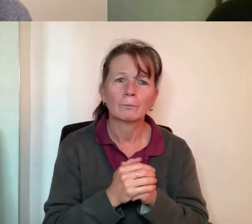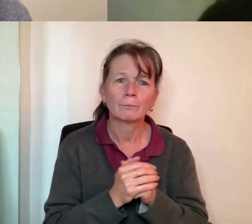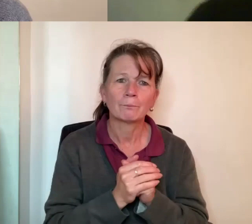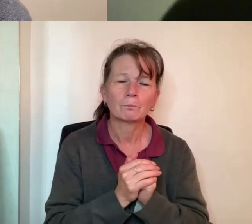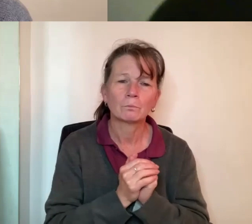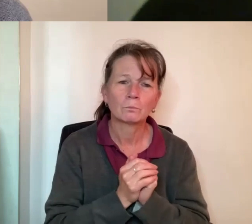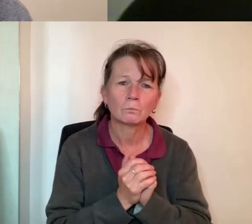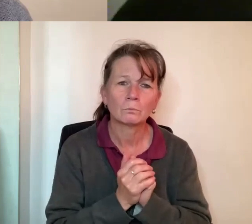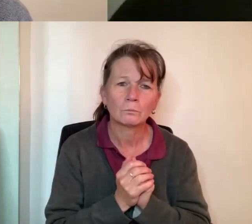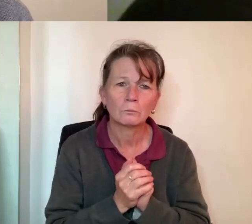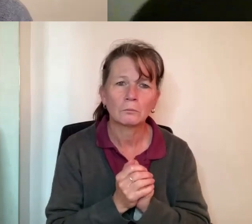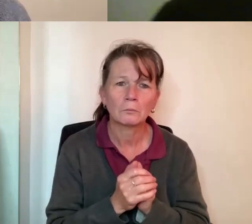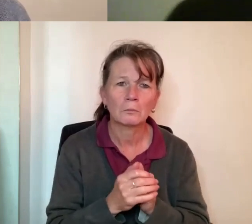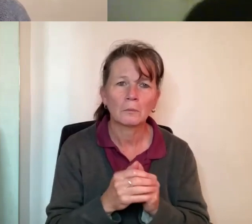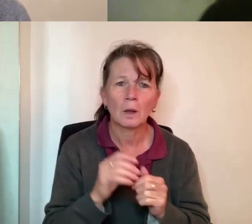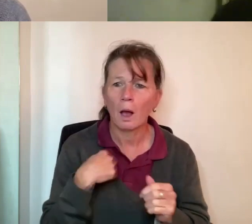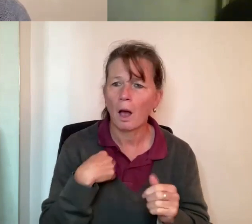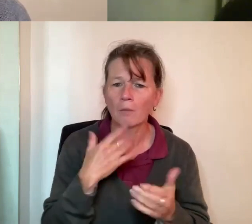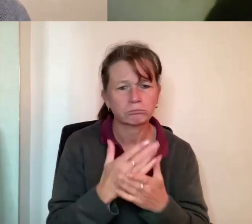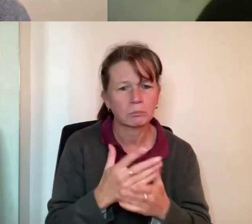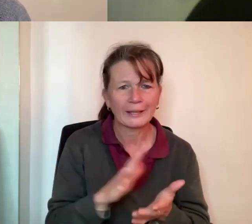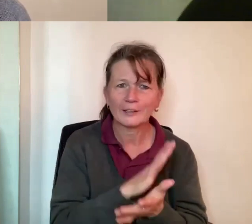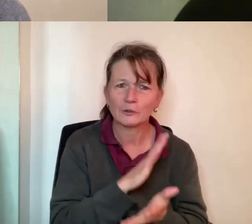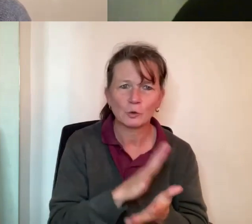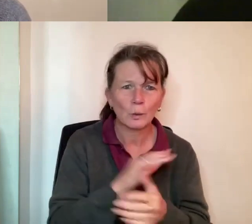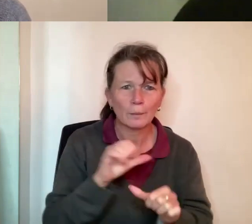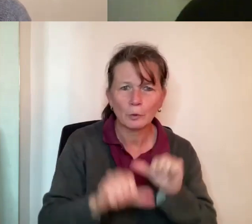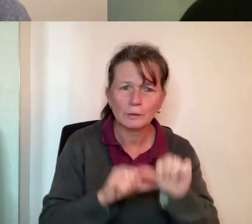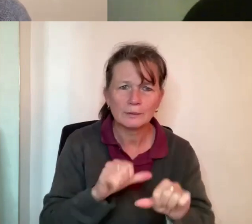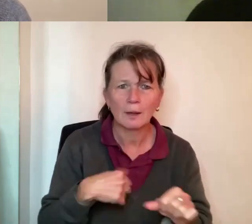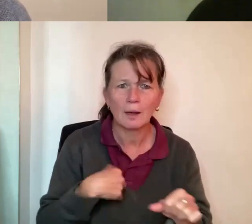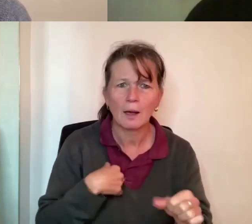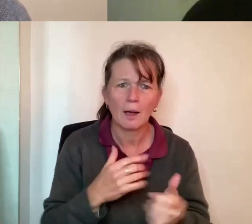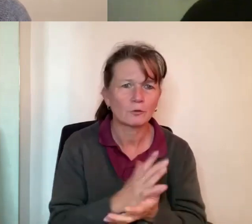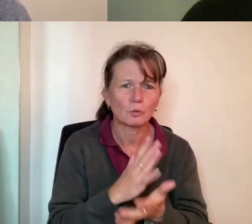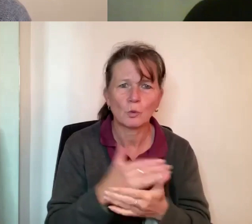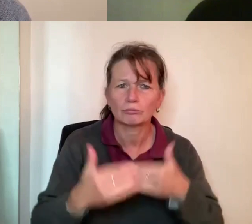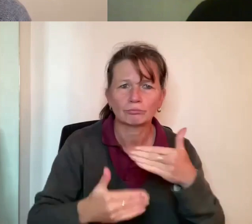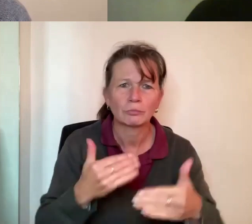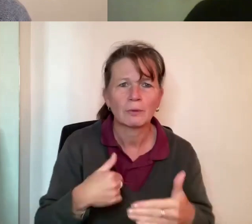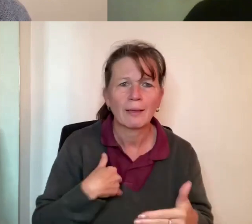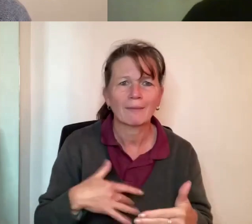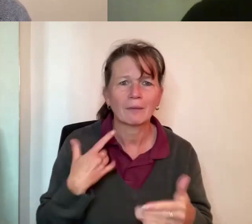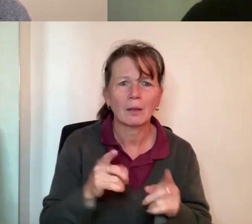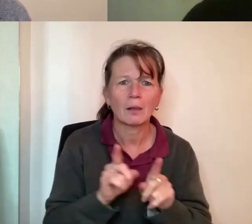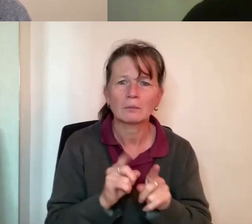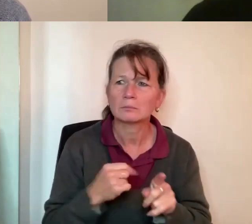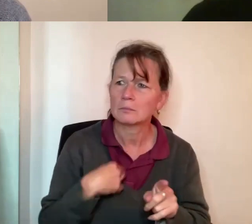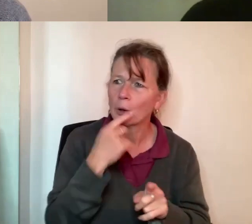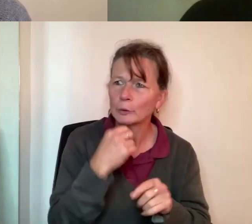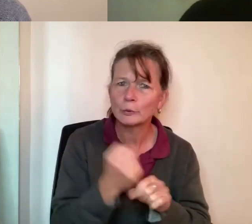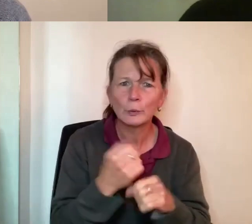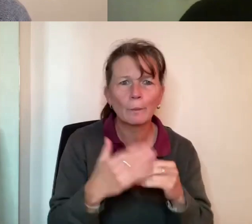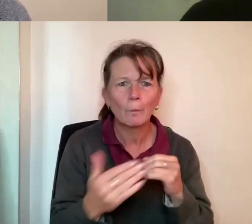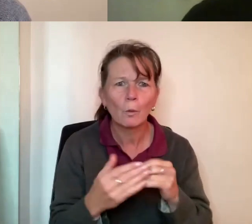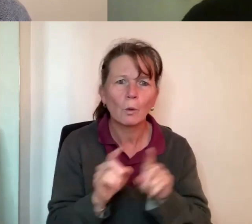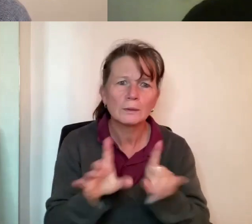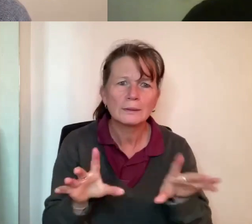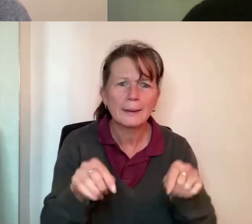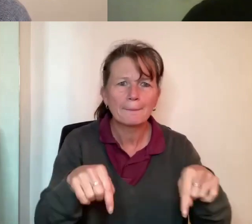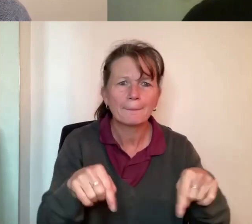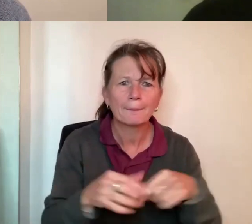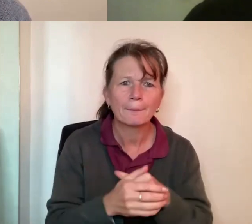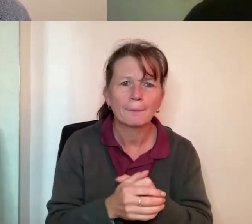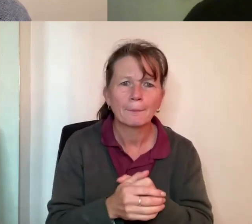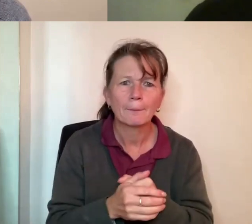heard. So I really enjoyed the exercise. I didn't feel it was a burden. I feel like if I could do that more, it probably would be good as